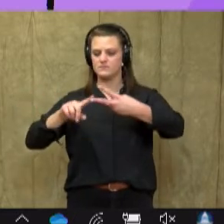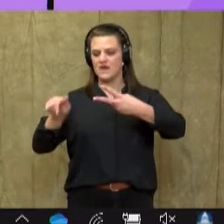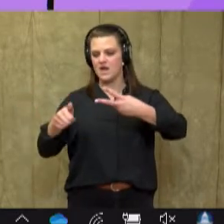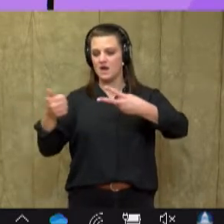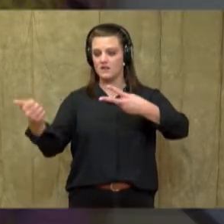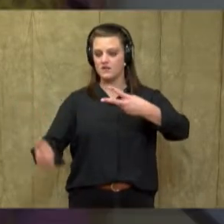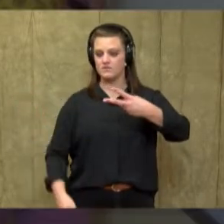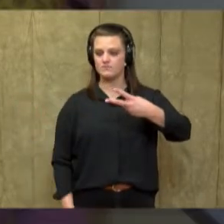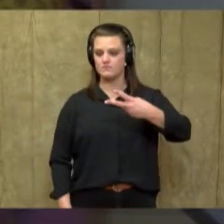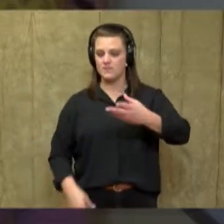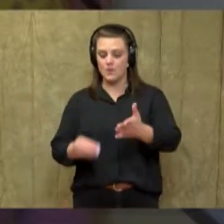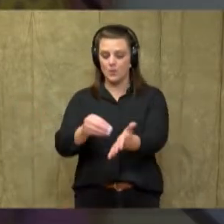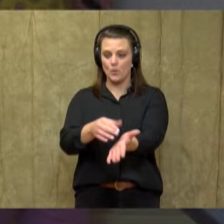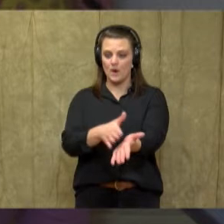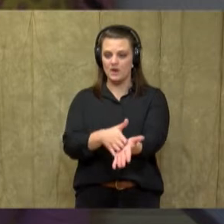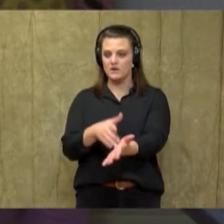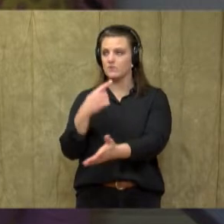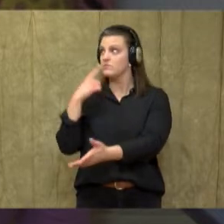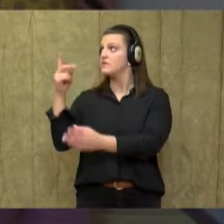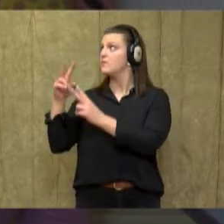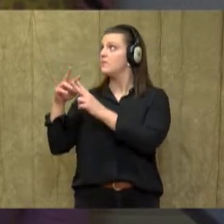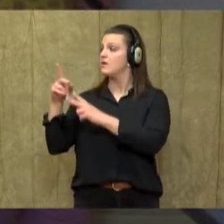Write it down or tell your partner.